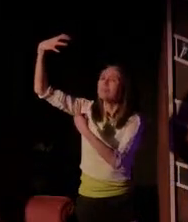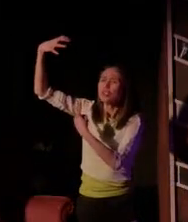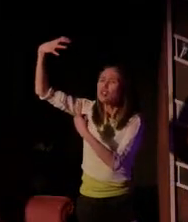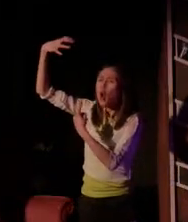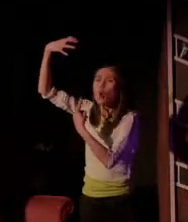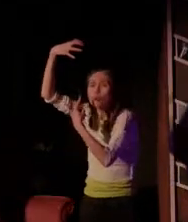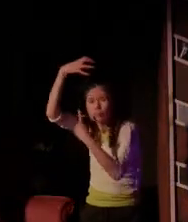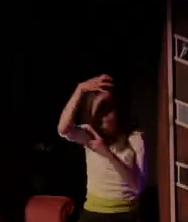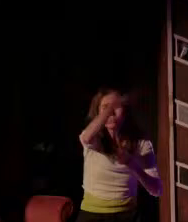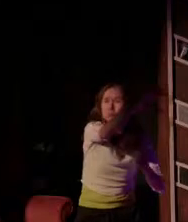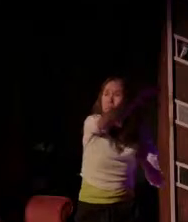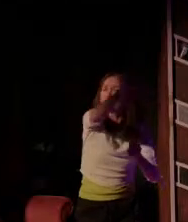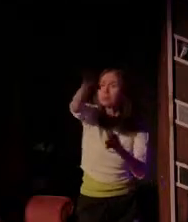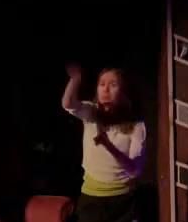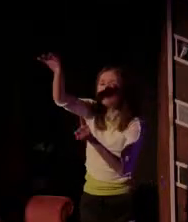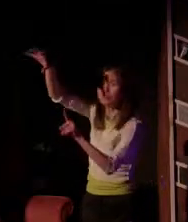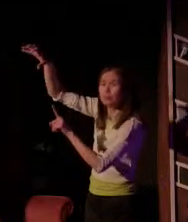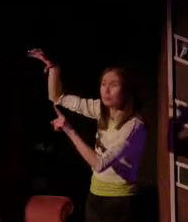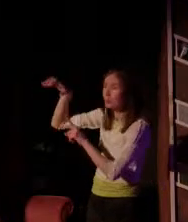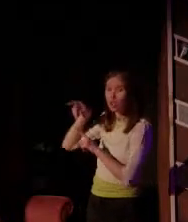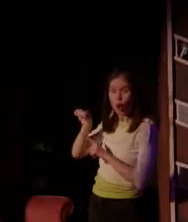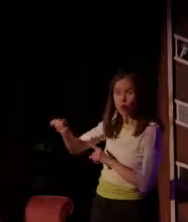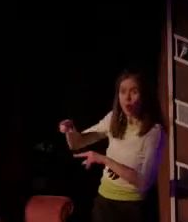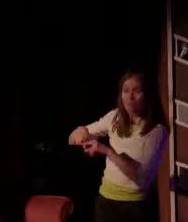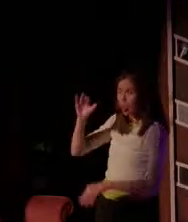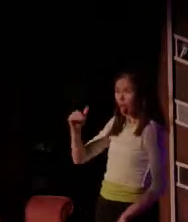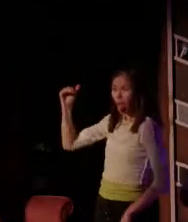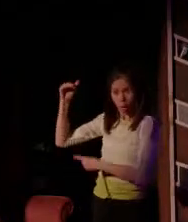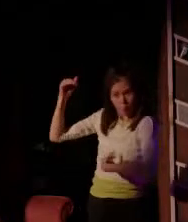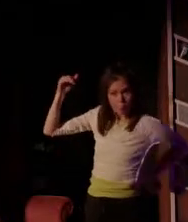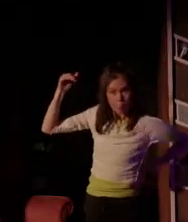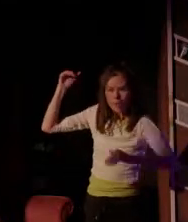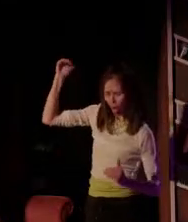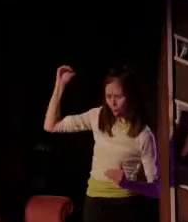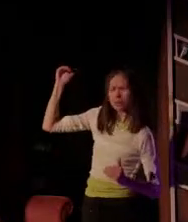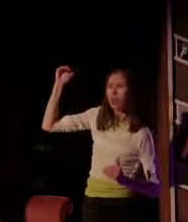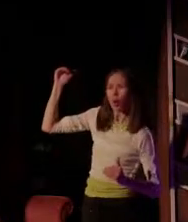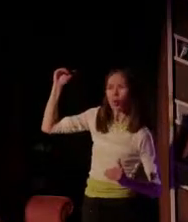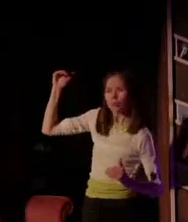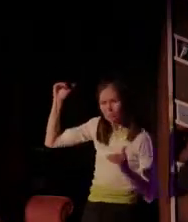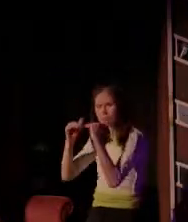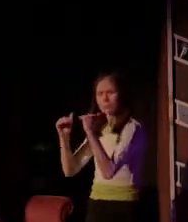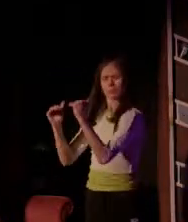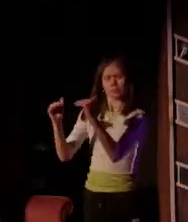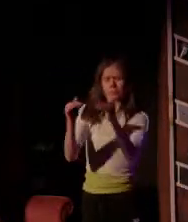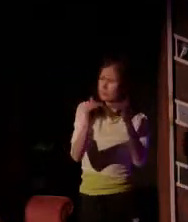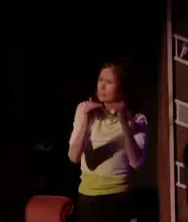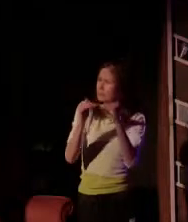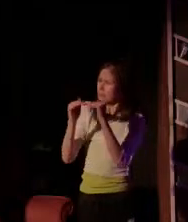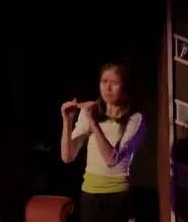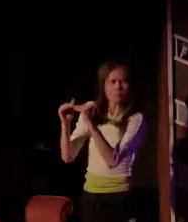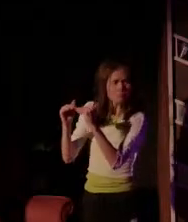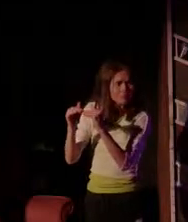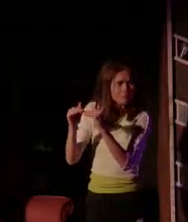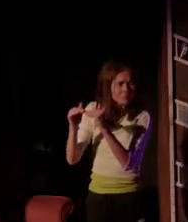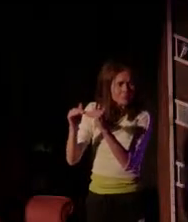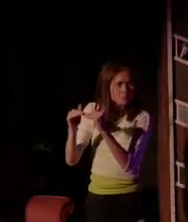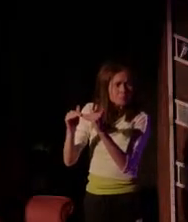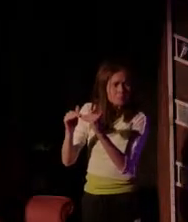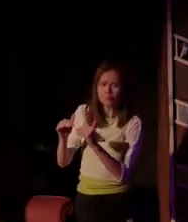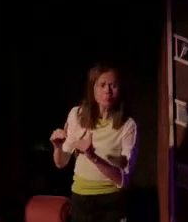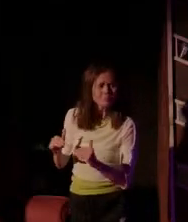cottage, but shines onto both the same. Please, sir, be